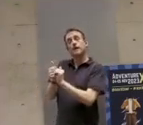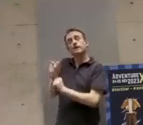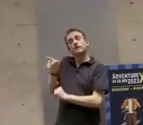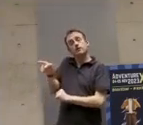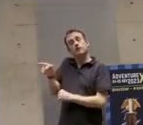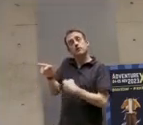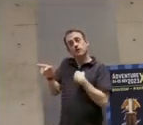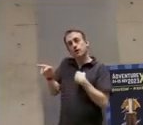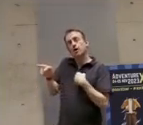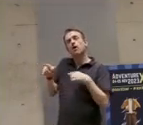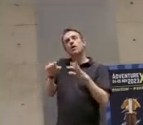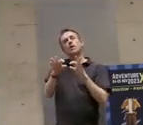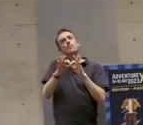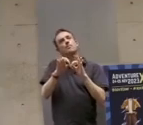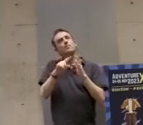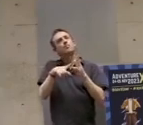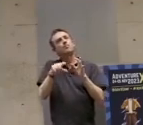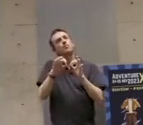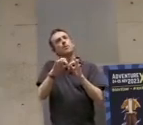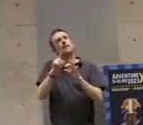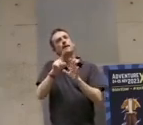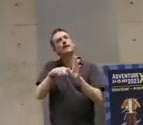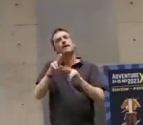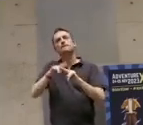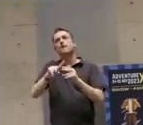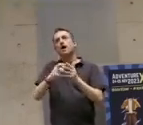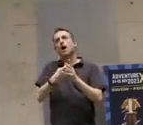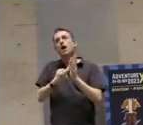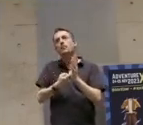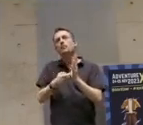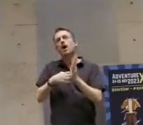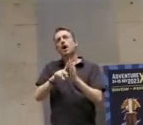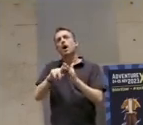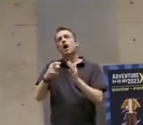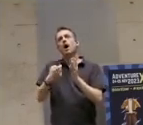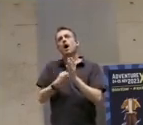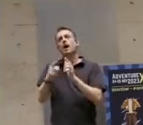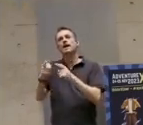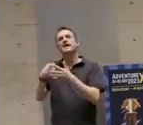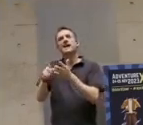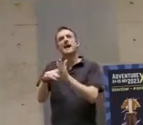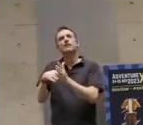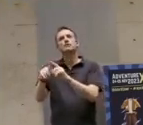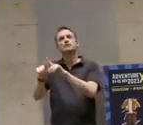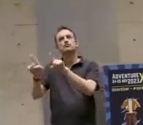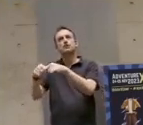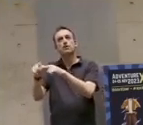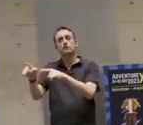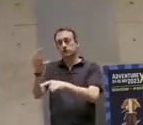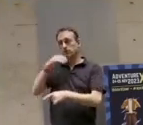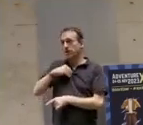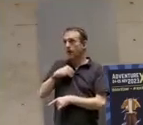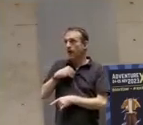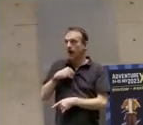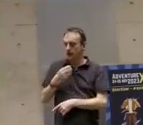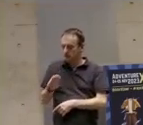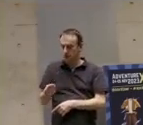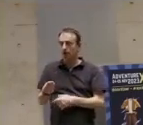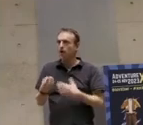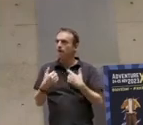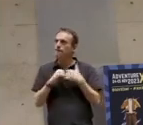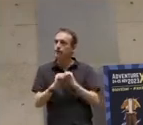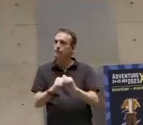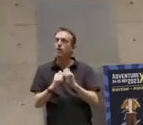with, Bobby Farmer from EM Studios, had used it for one of his games, and he pointed it out, and it feels too good to be true. And it's not